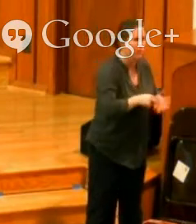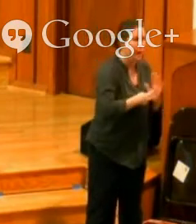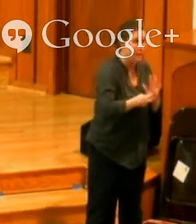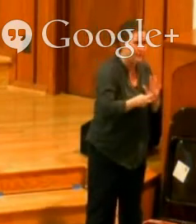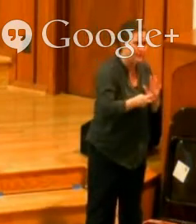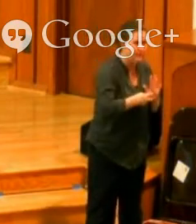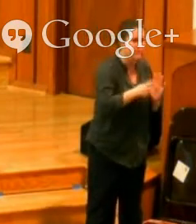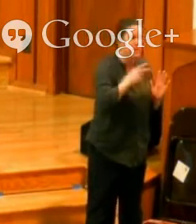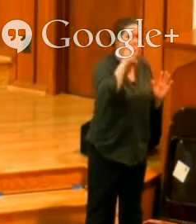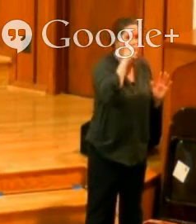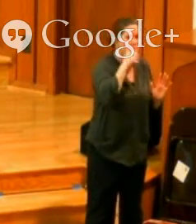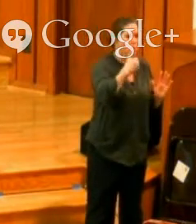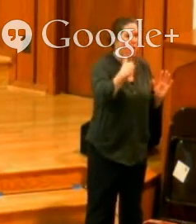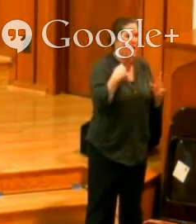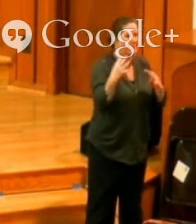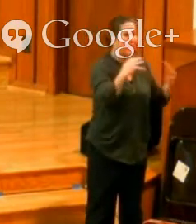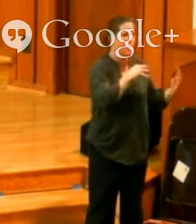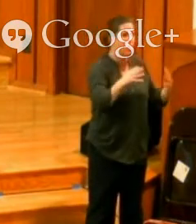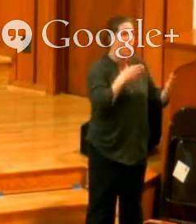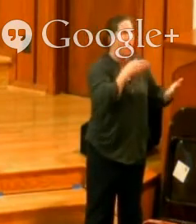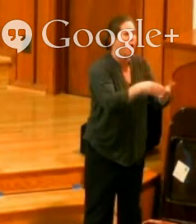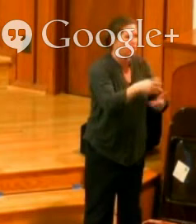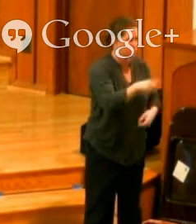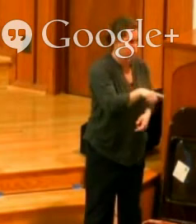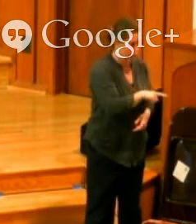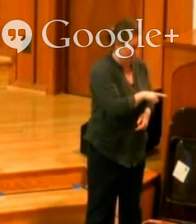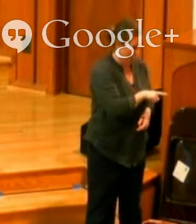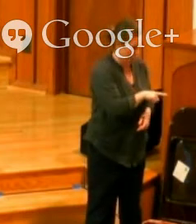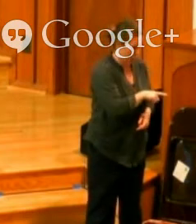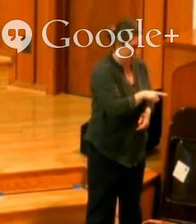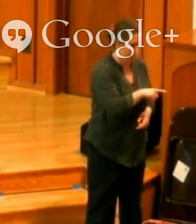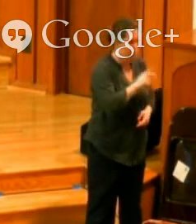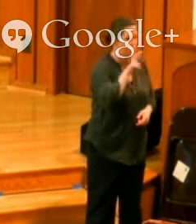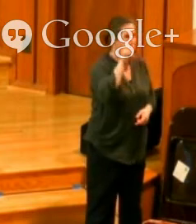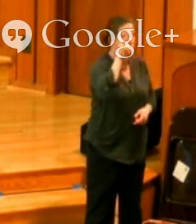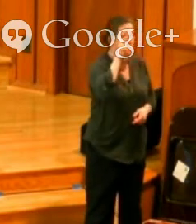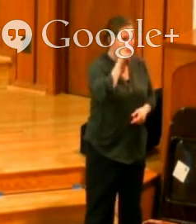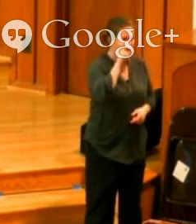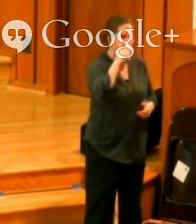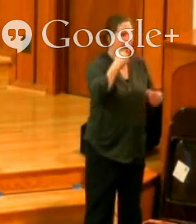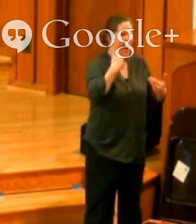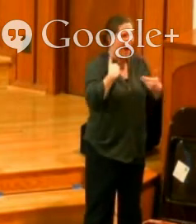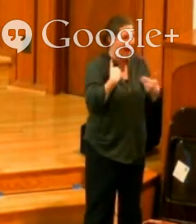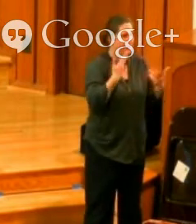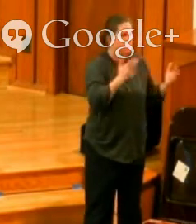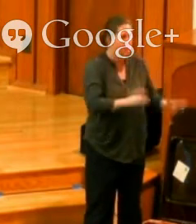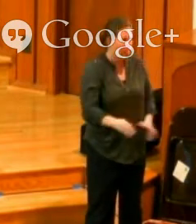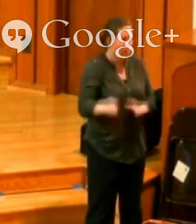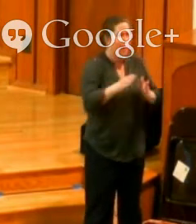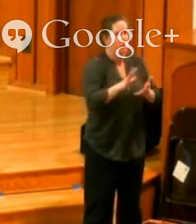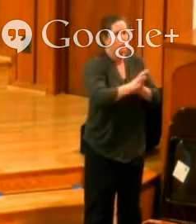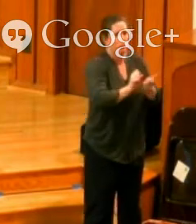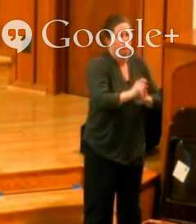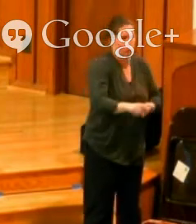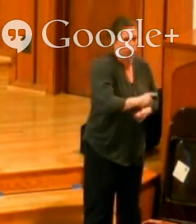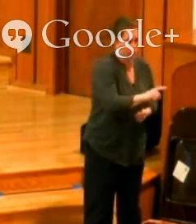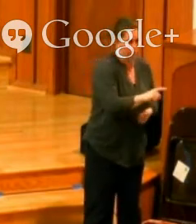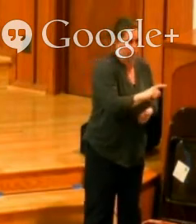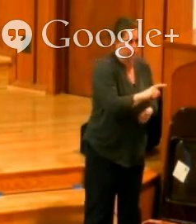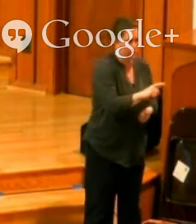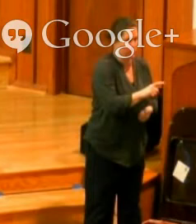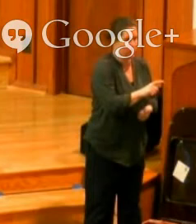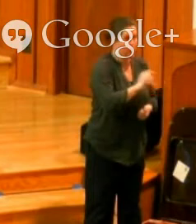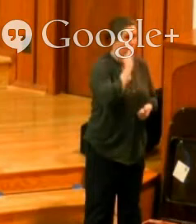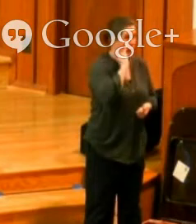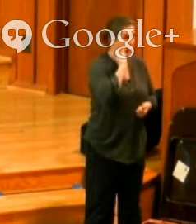war against you, doesn't he? And that would mean that the devil has a plan to destroy you. And if he has a plan to destroy